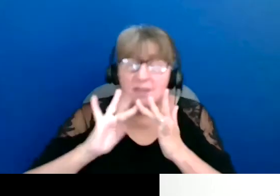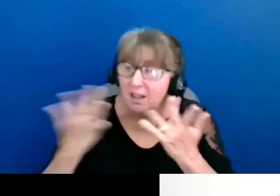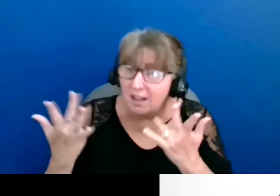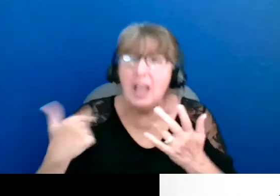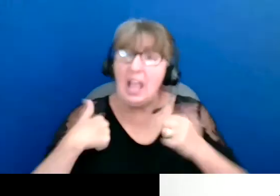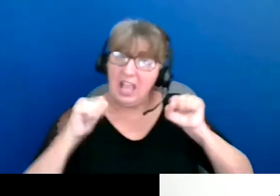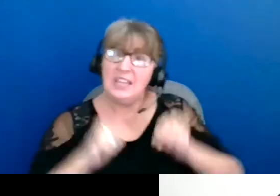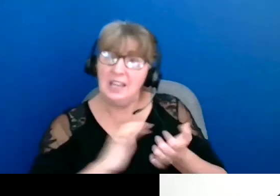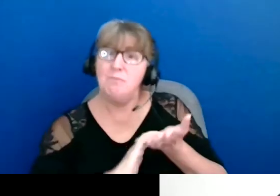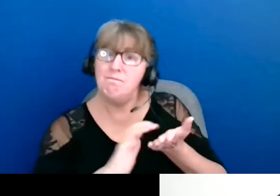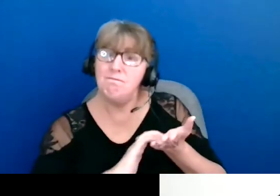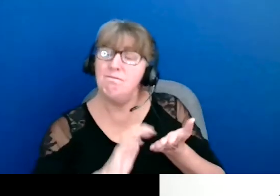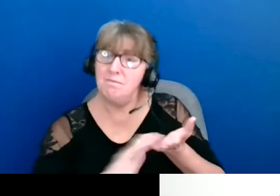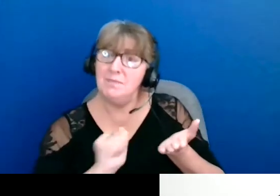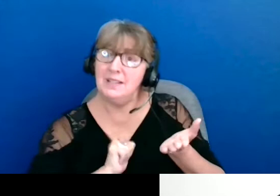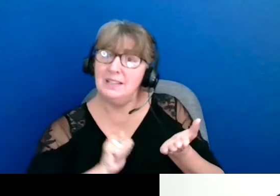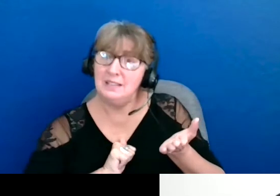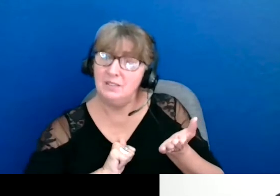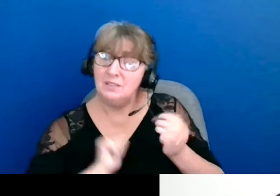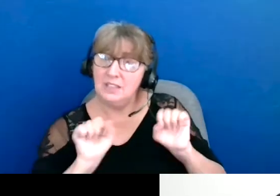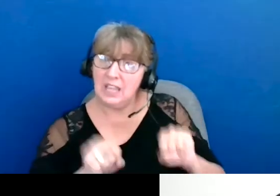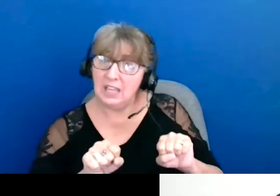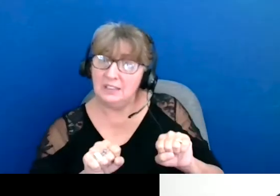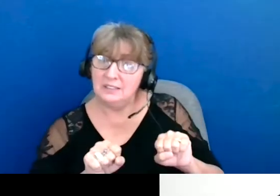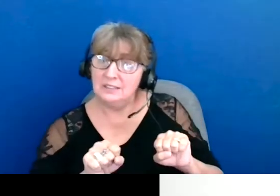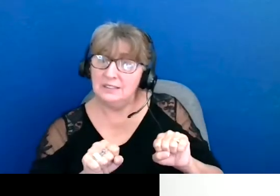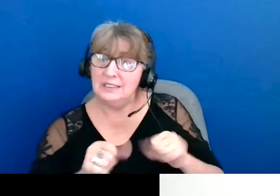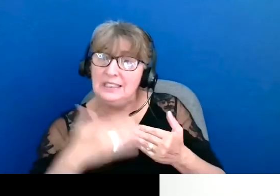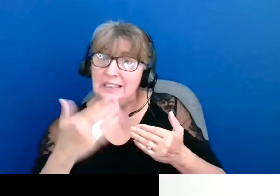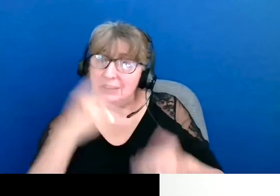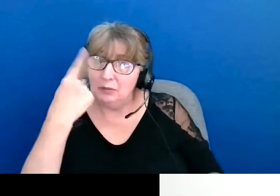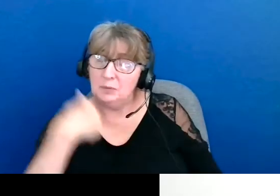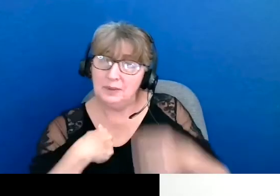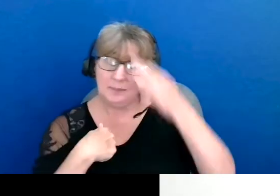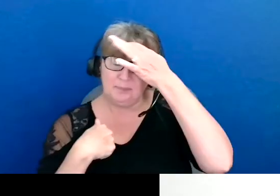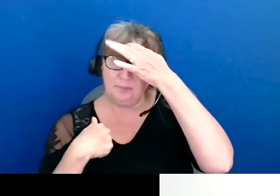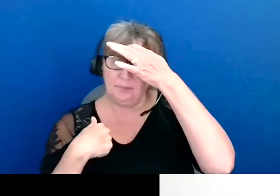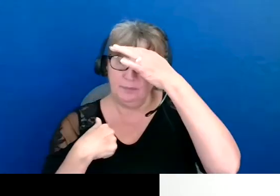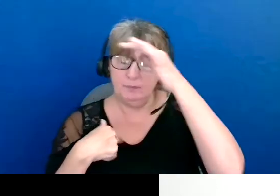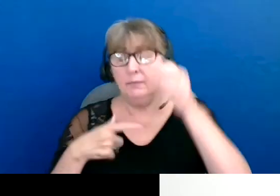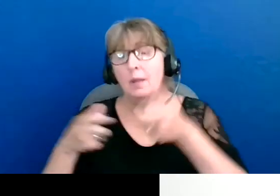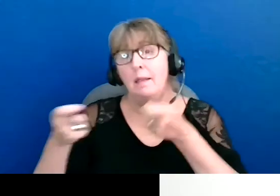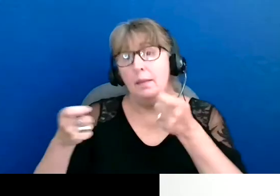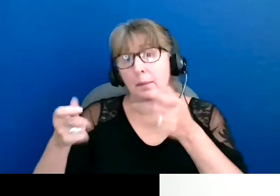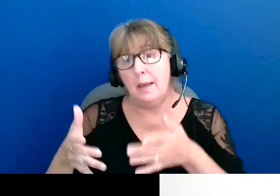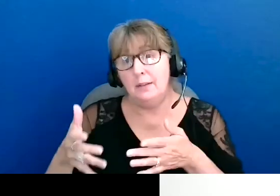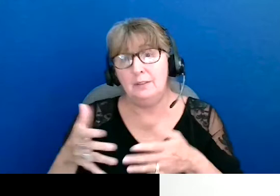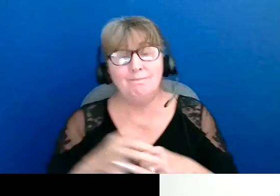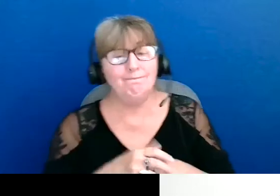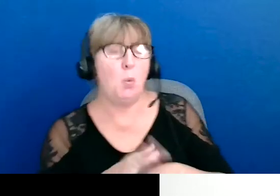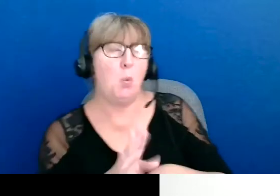use email and websites, accessible websites." And the manager said, "He's very